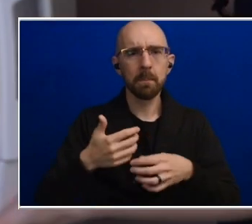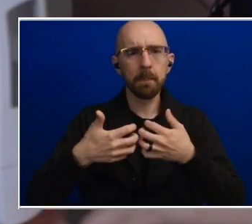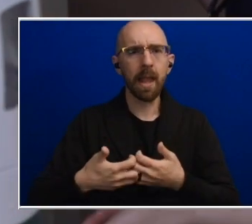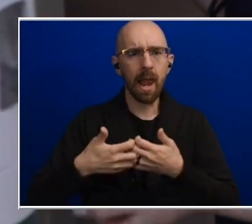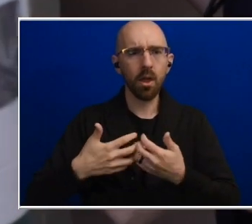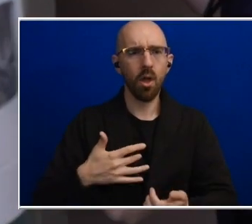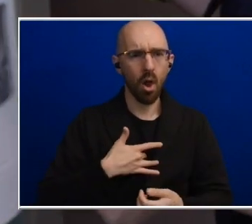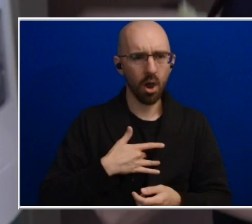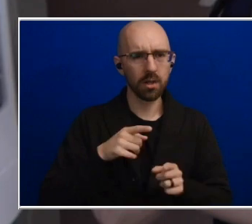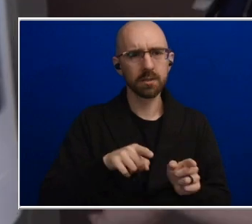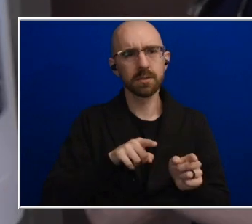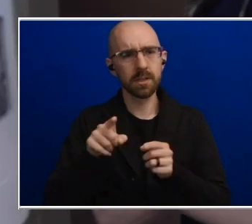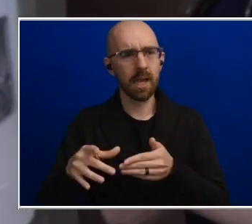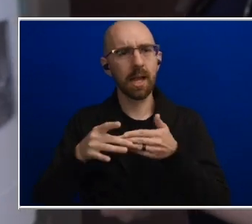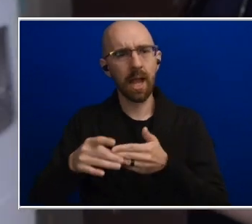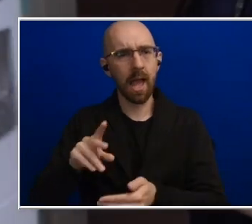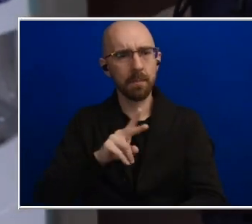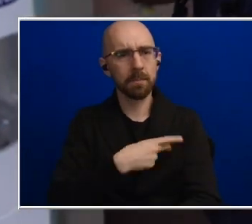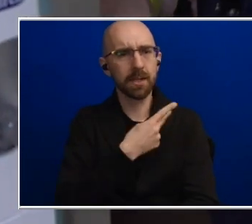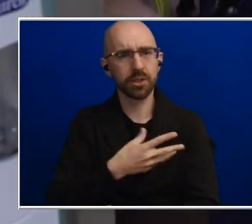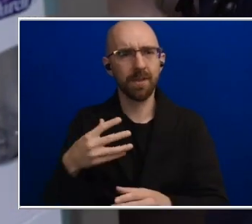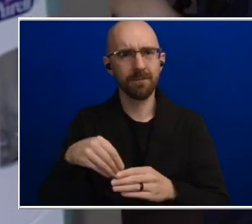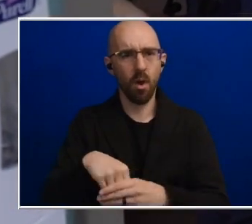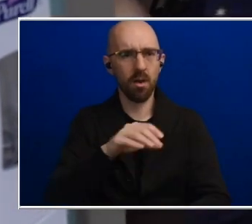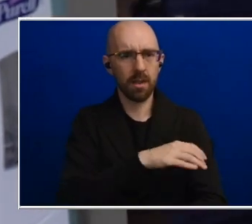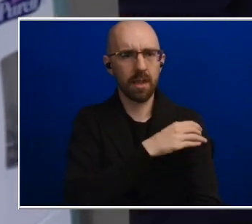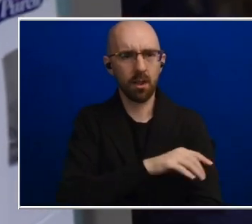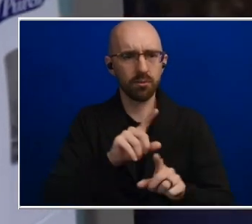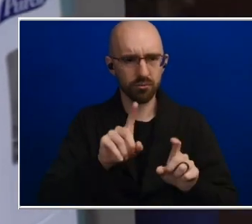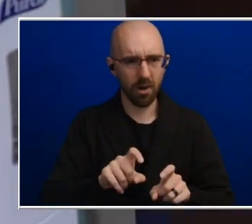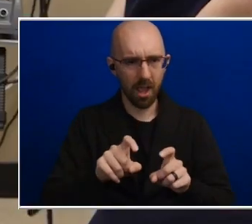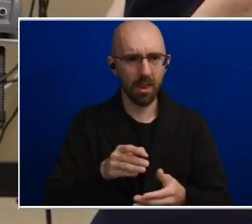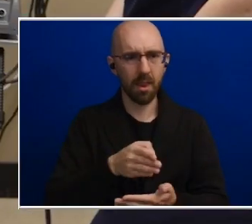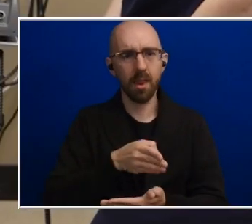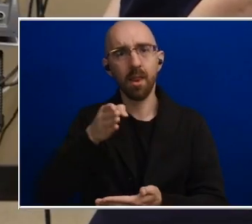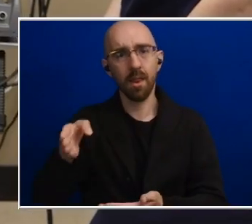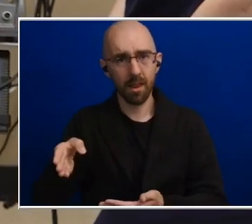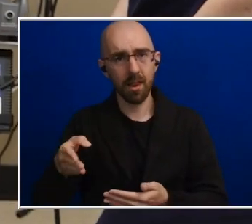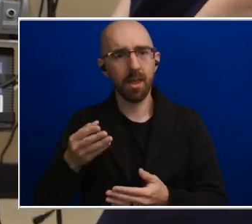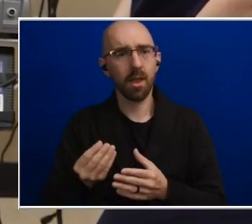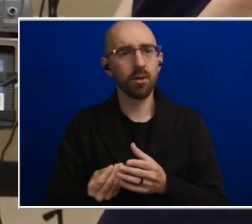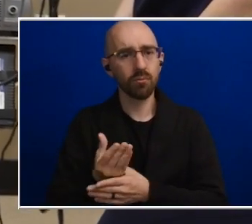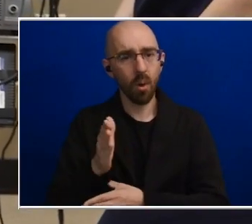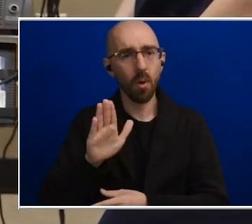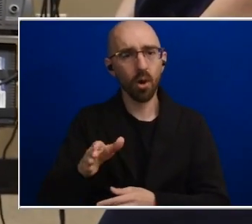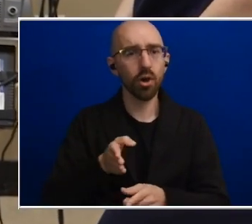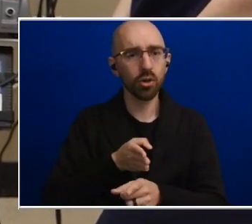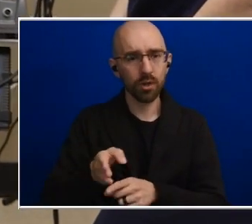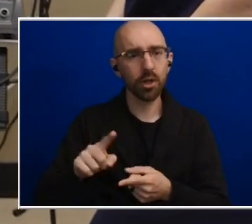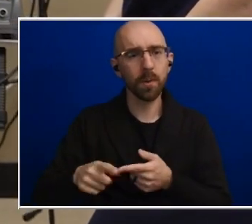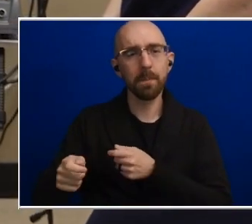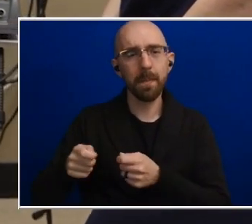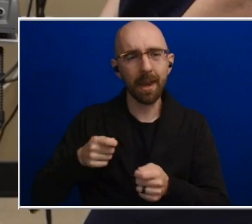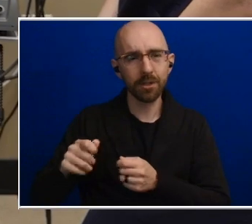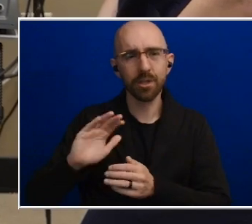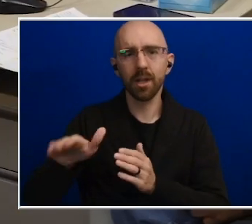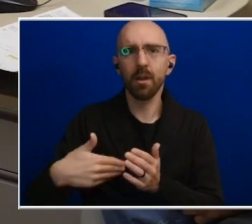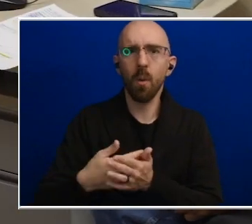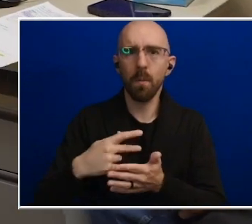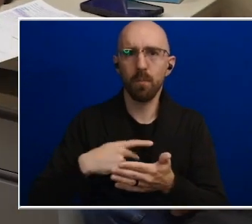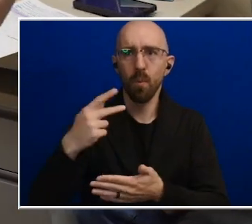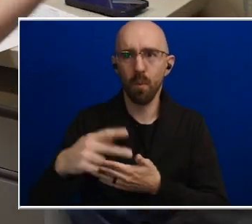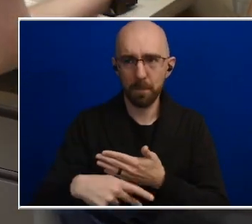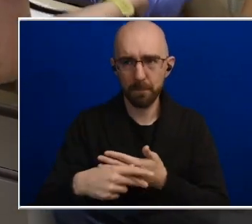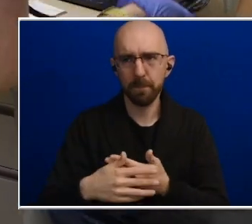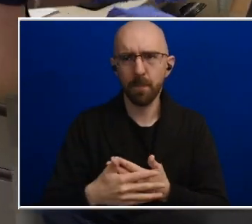guides patients involved in clinical trials, and this one has grown her career into managing an entire program. What all